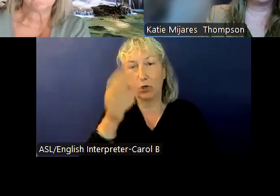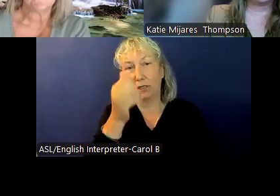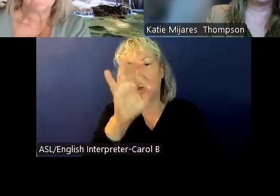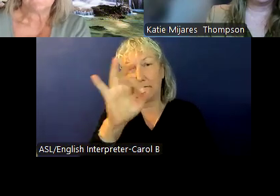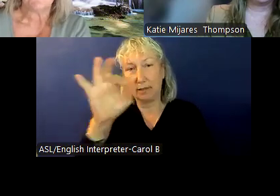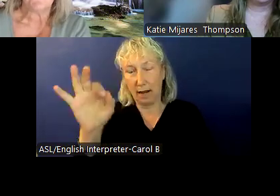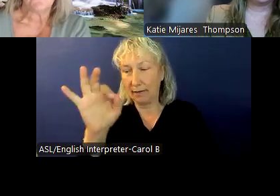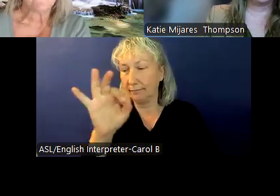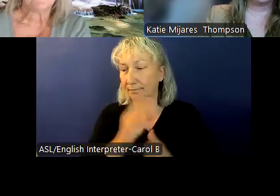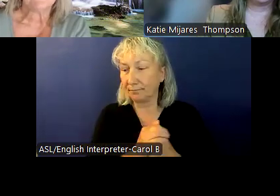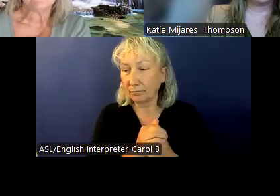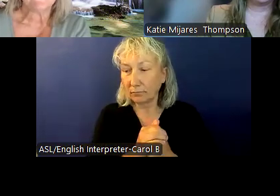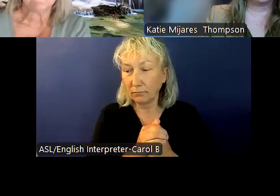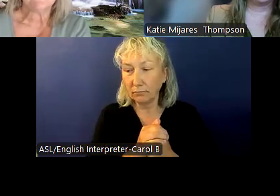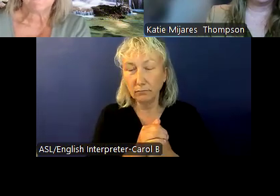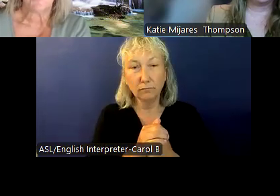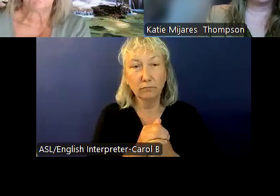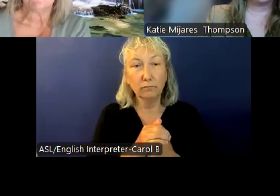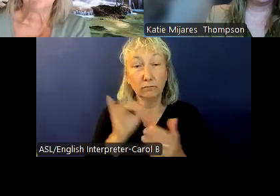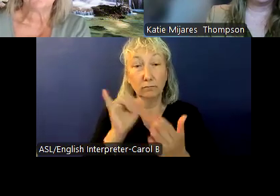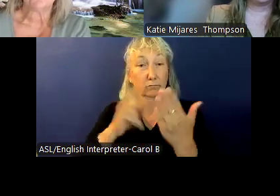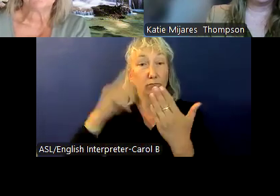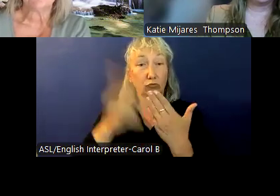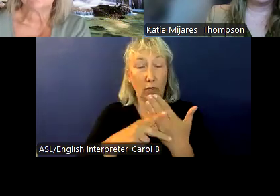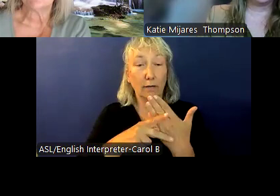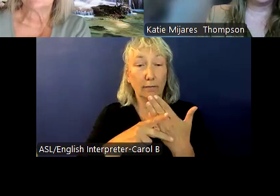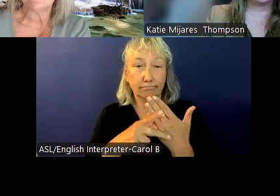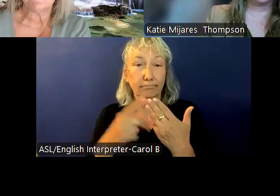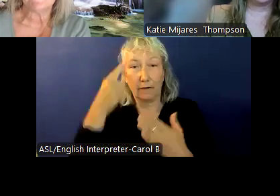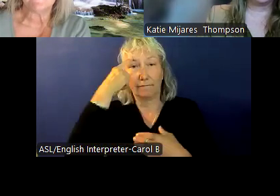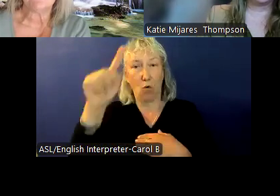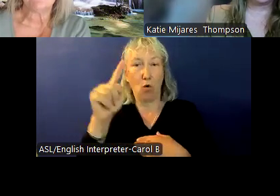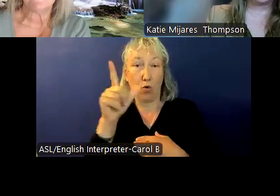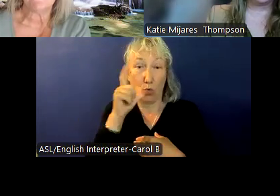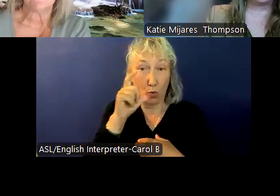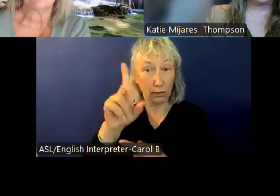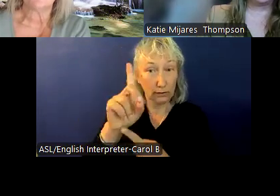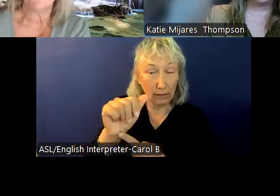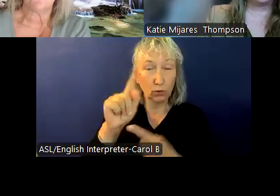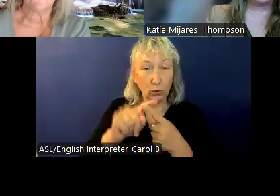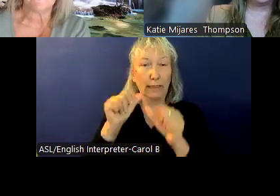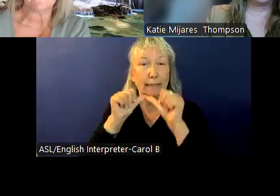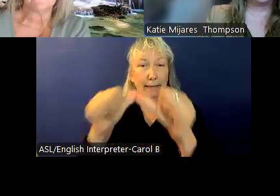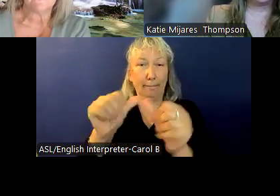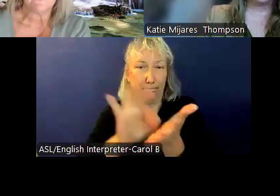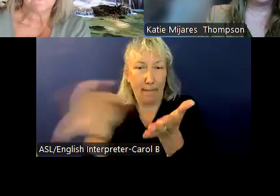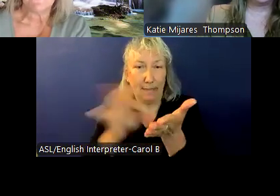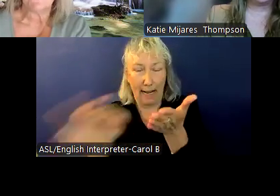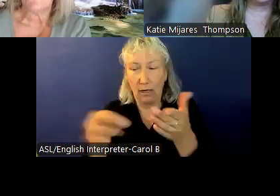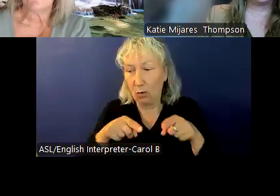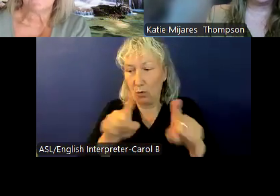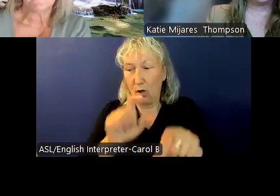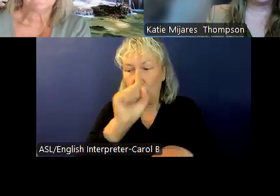1999. The program is intended to help individuals with disabilities maintain Medicaid coverage while working.